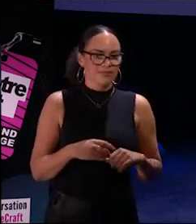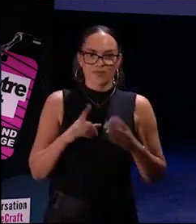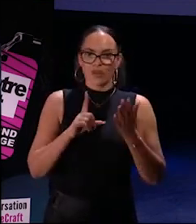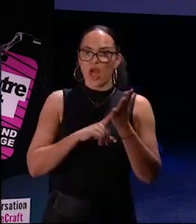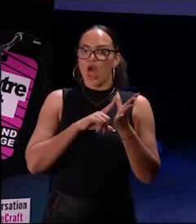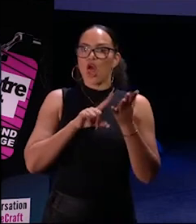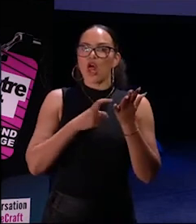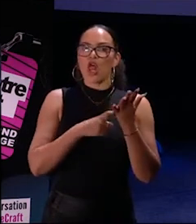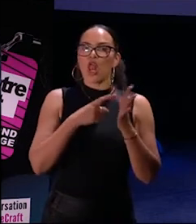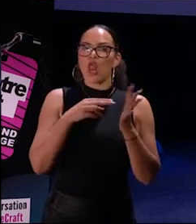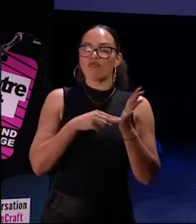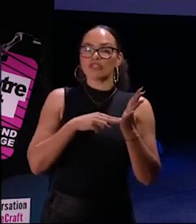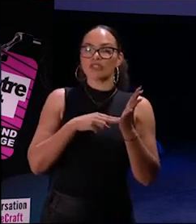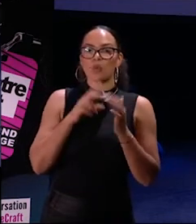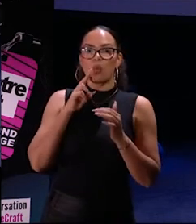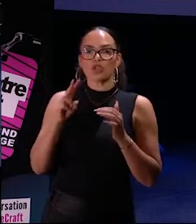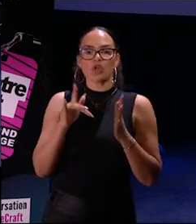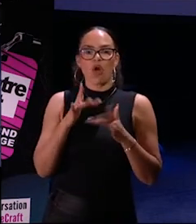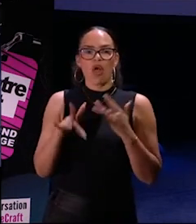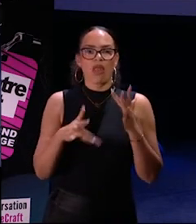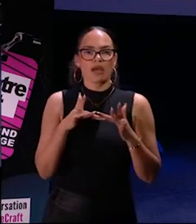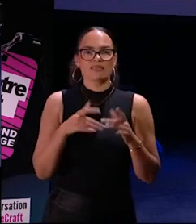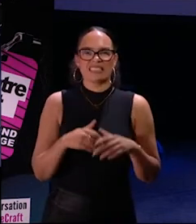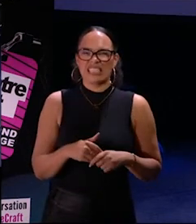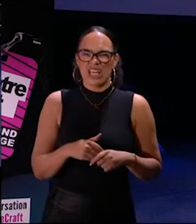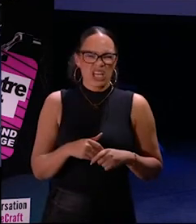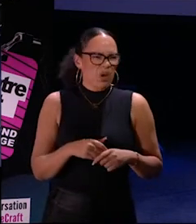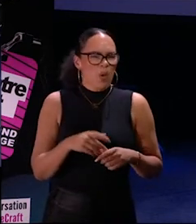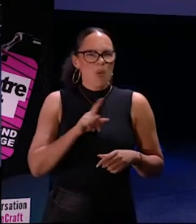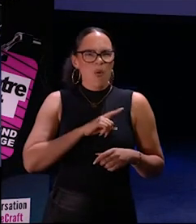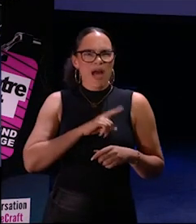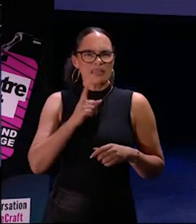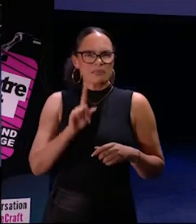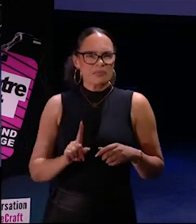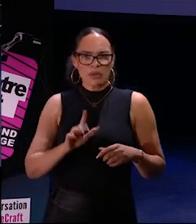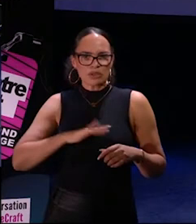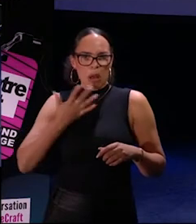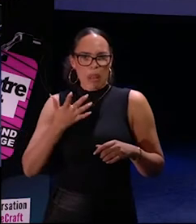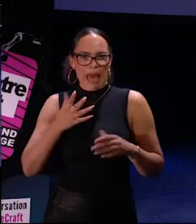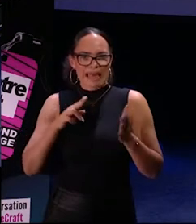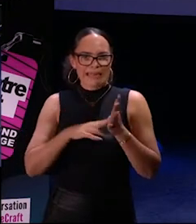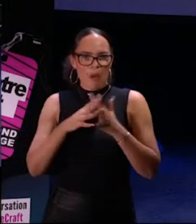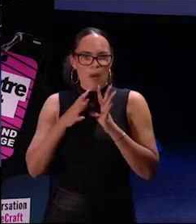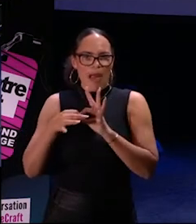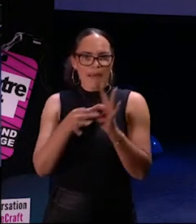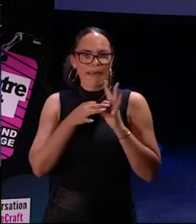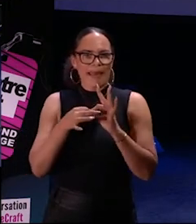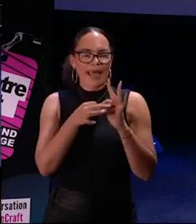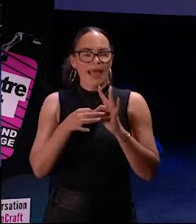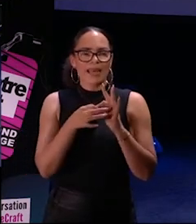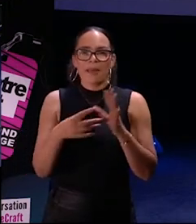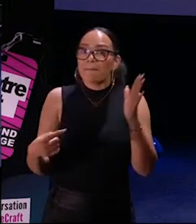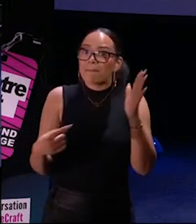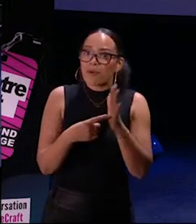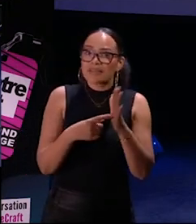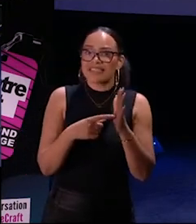who's watching online, says that nobody likes networking. It can be awkward, but it's an important skill for freelancers.